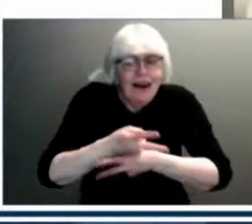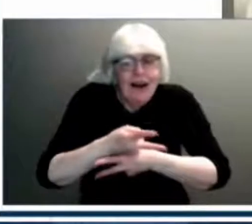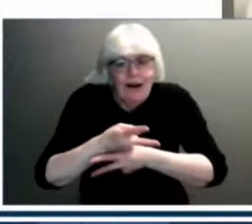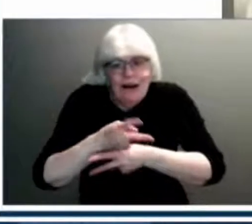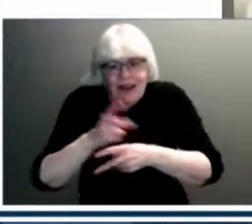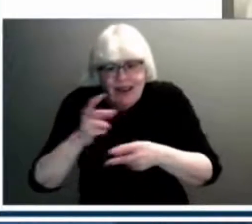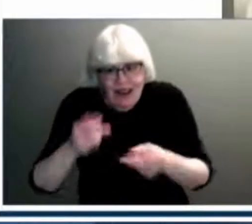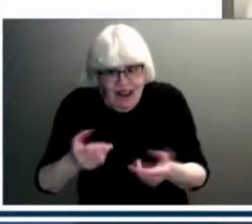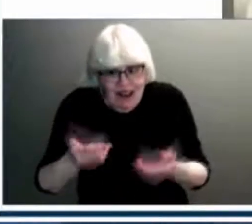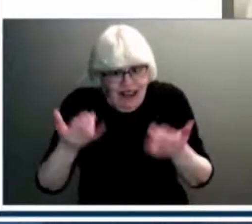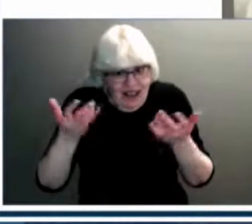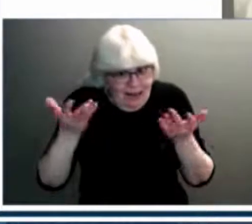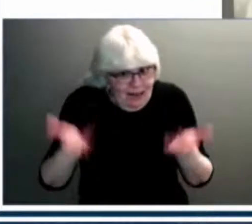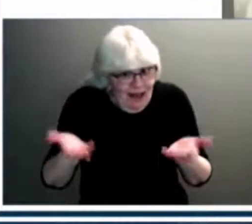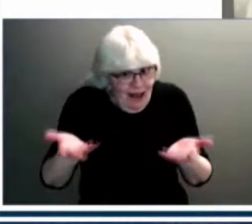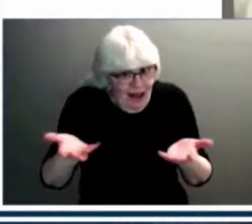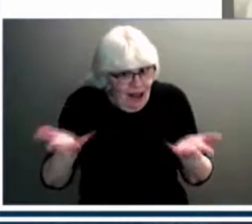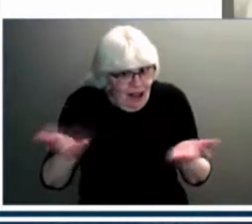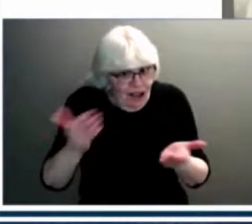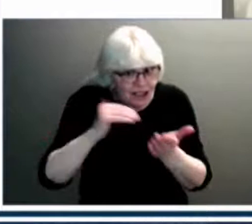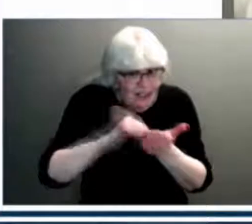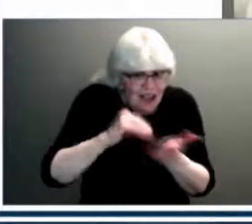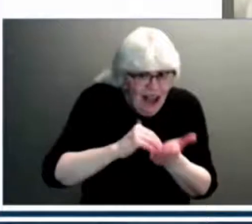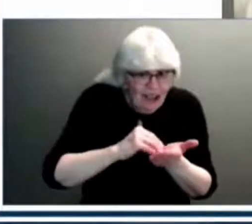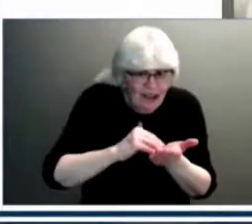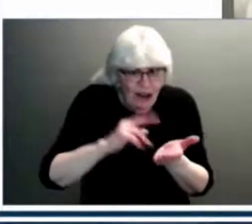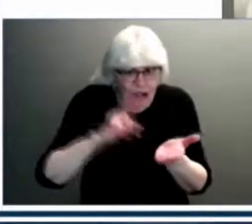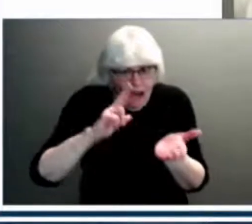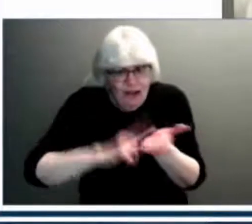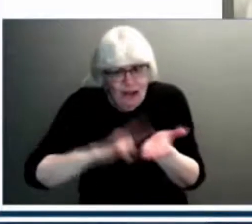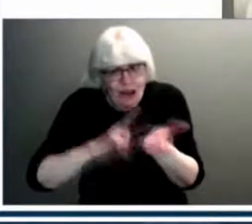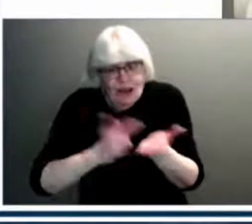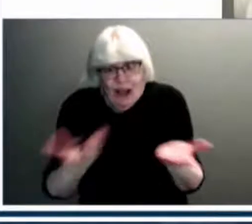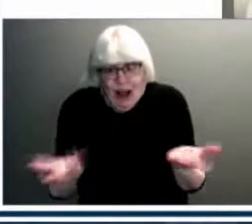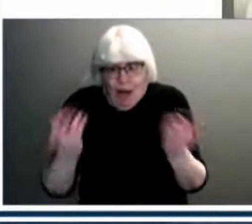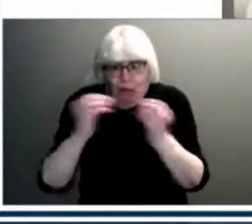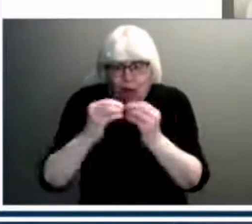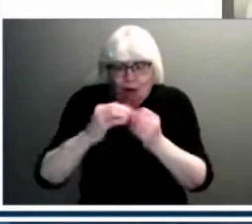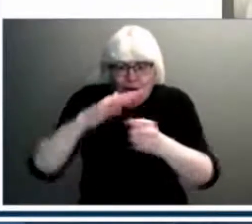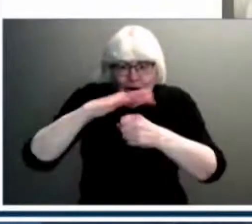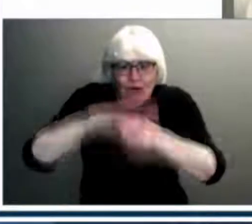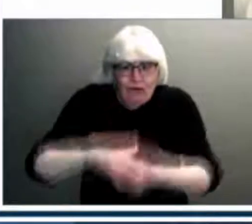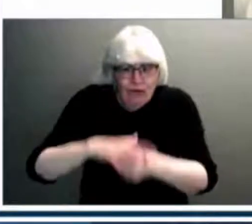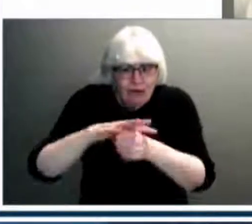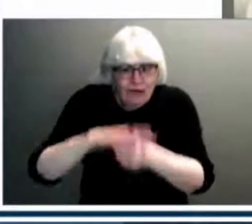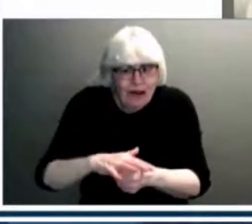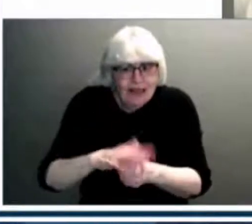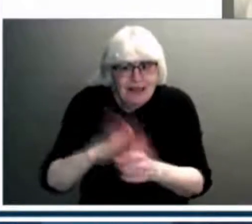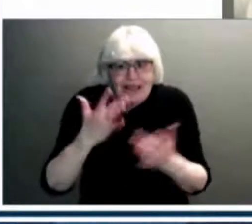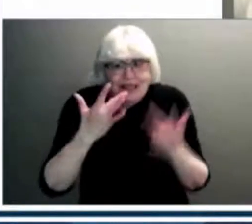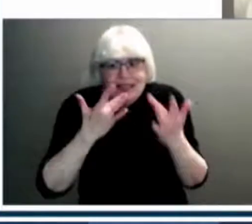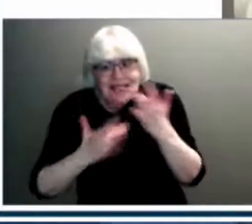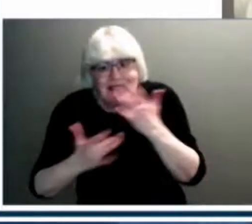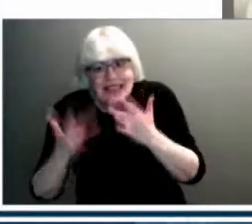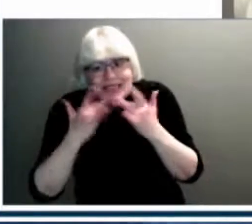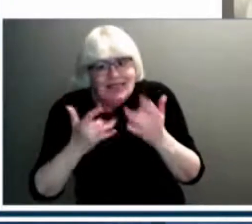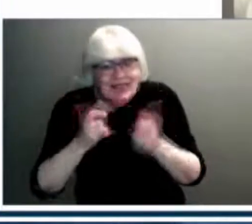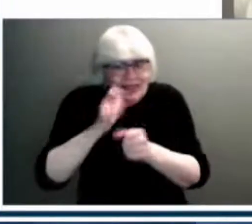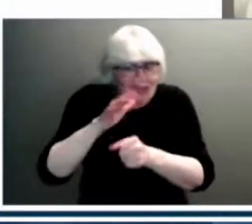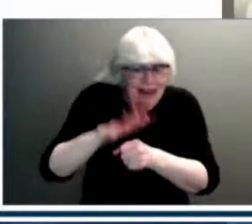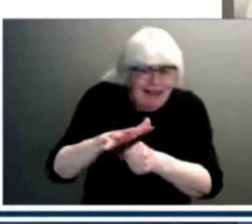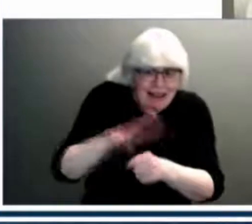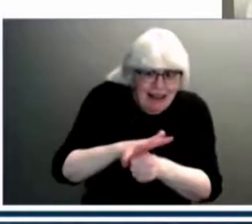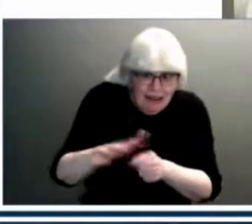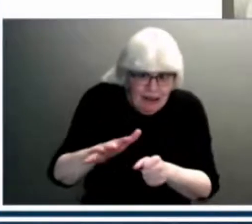now are much greater than even then. Is there the ability, or will you provide